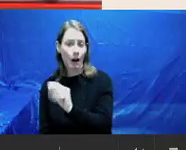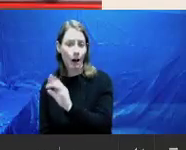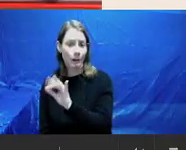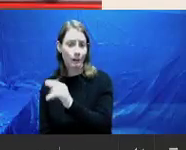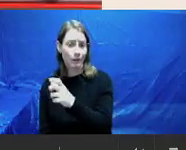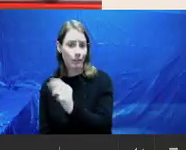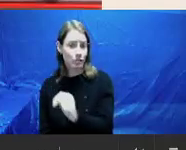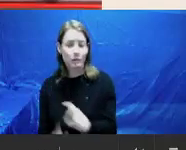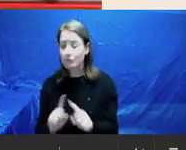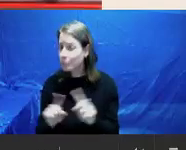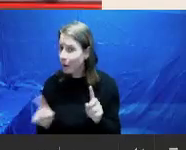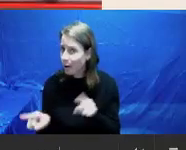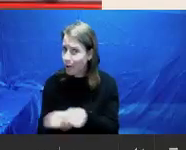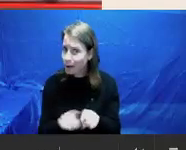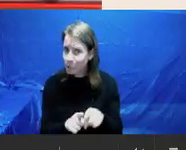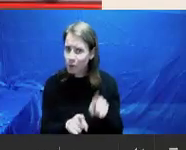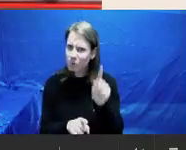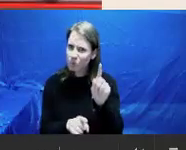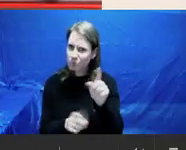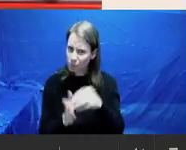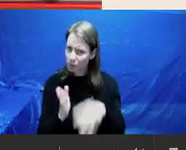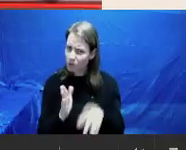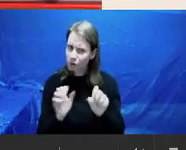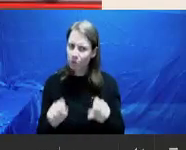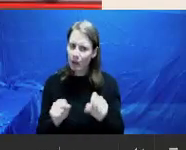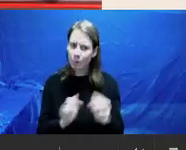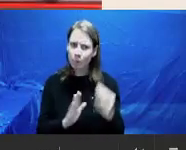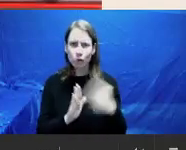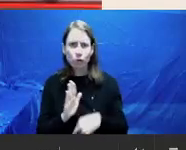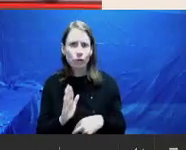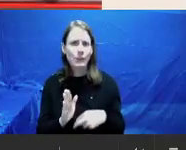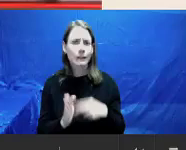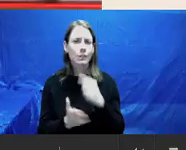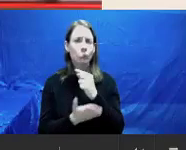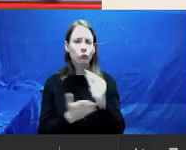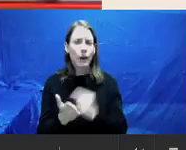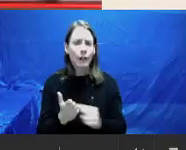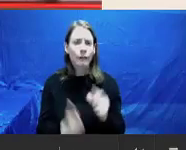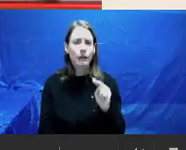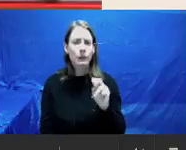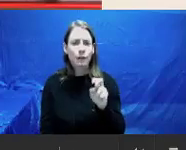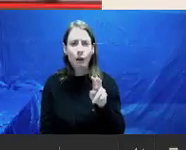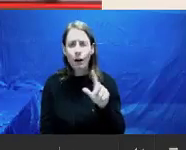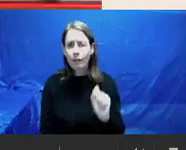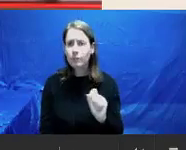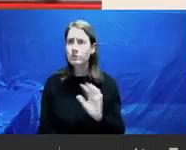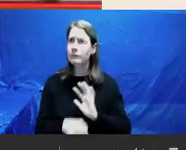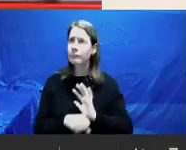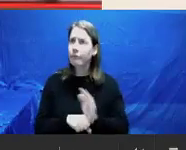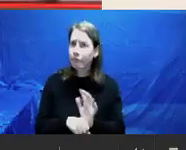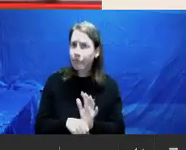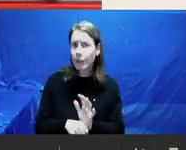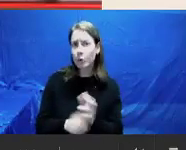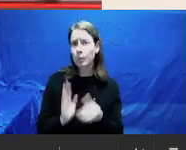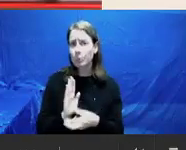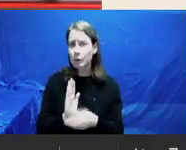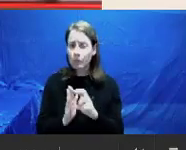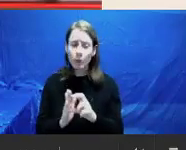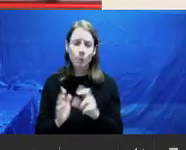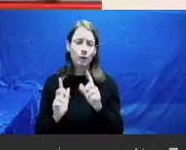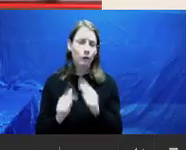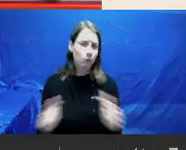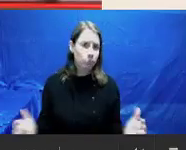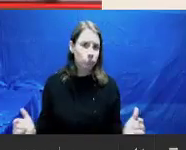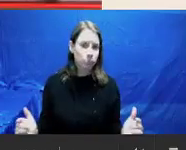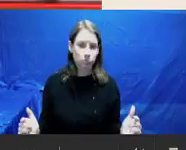videos and graphic novels. And this is why this is so important. If we don't give students the opportunity to transfer their